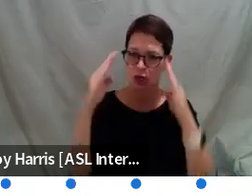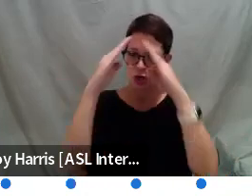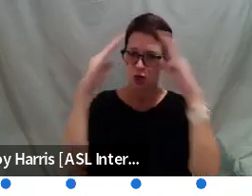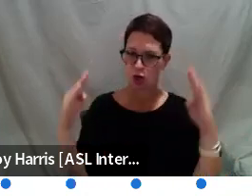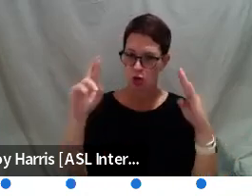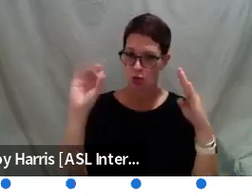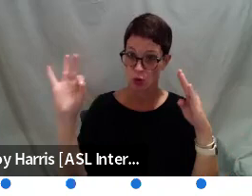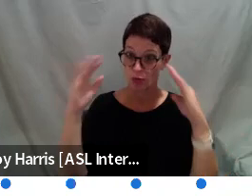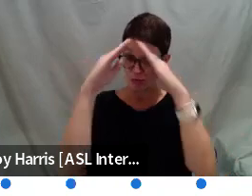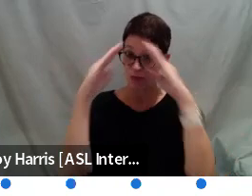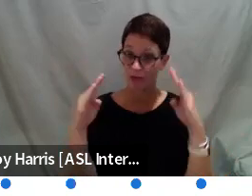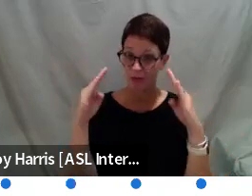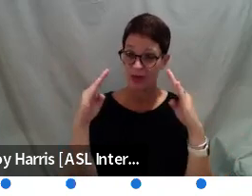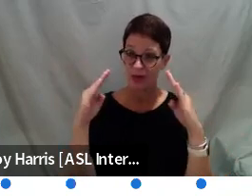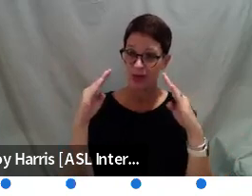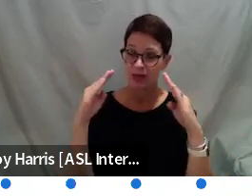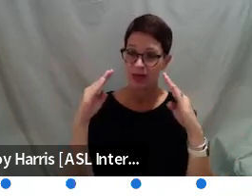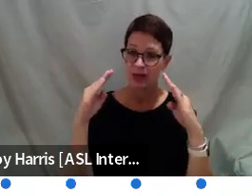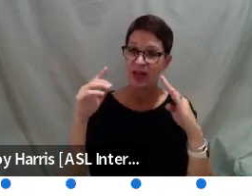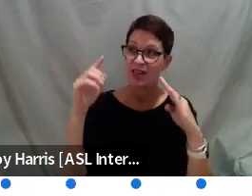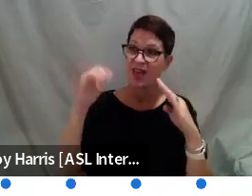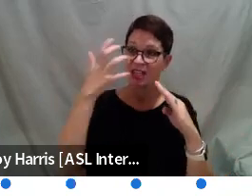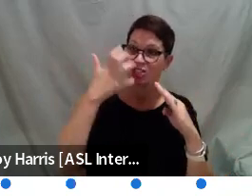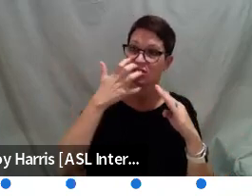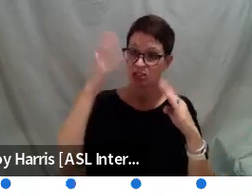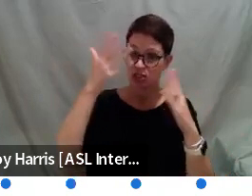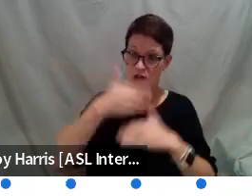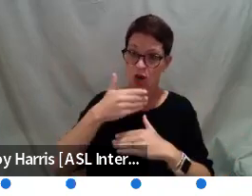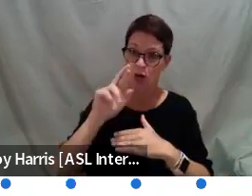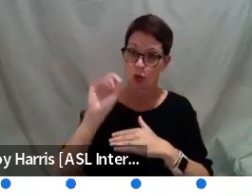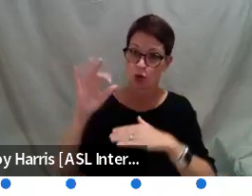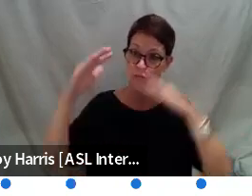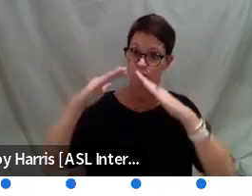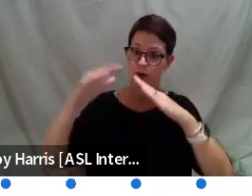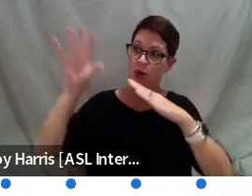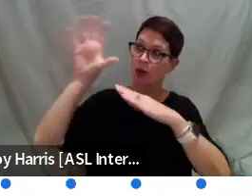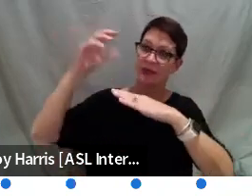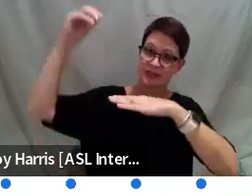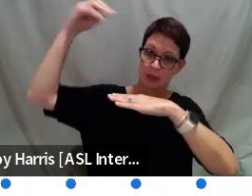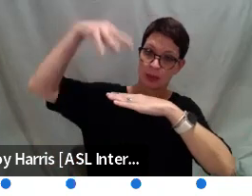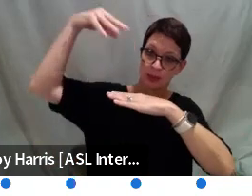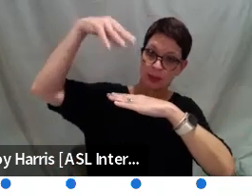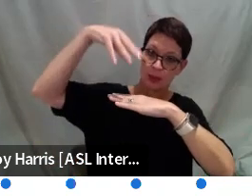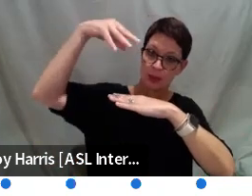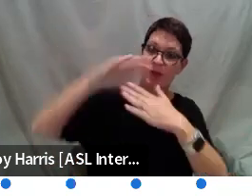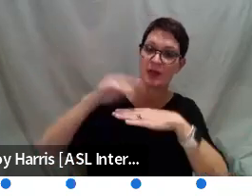and that type of dark roofs absorb heat, making it hotter in the